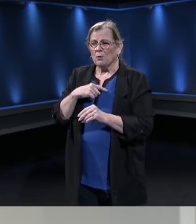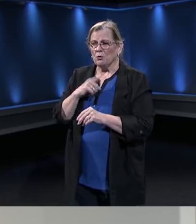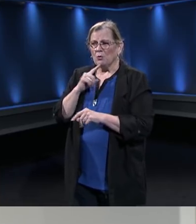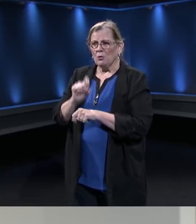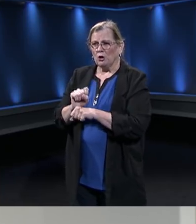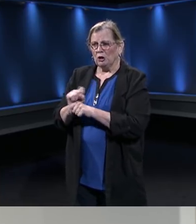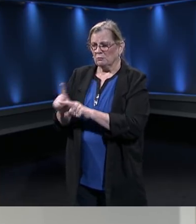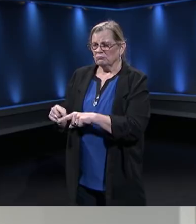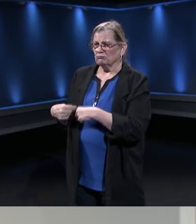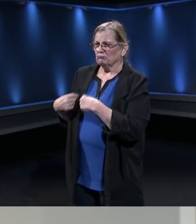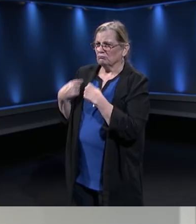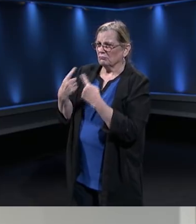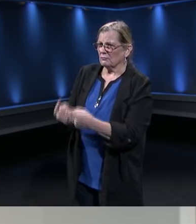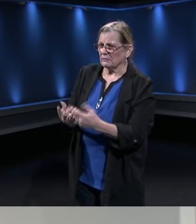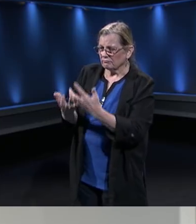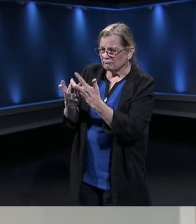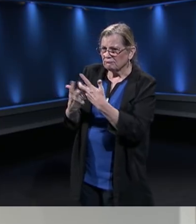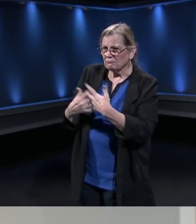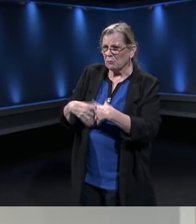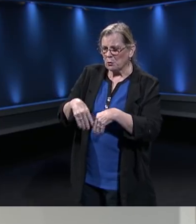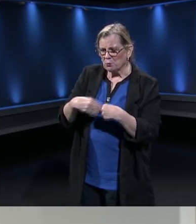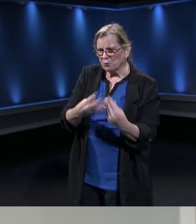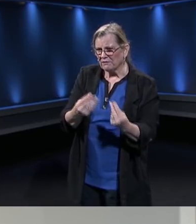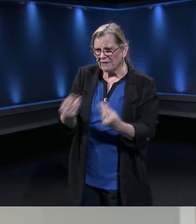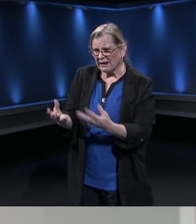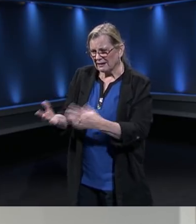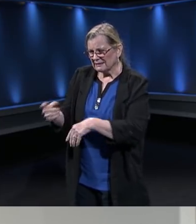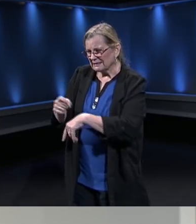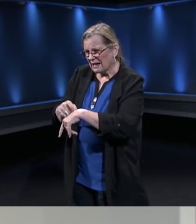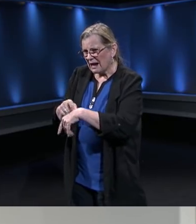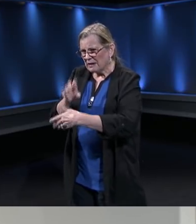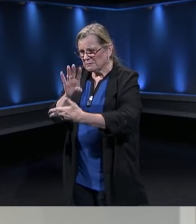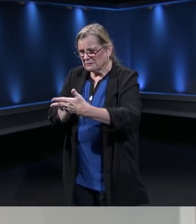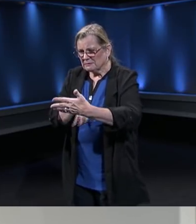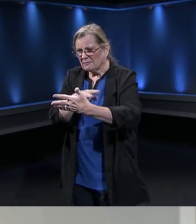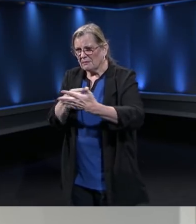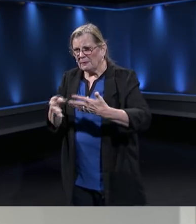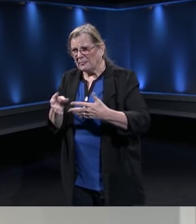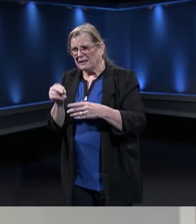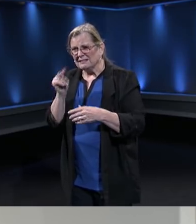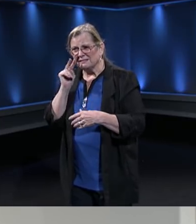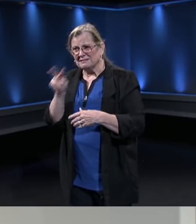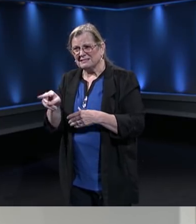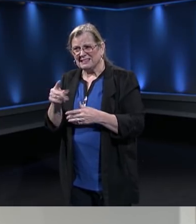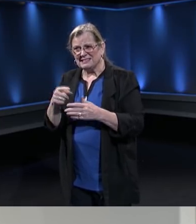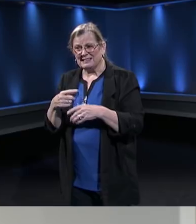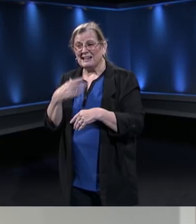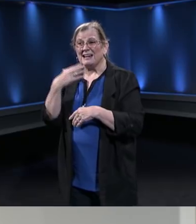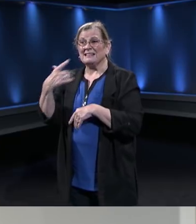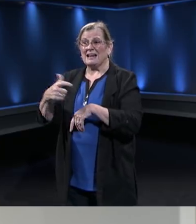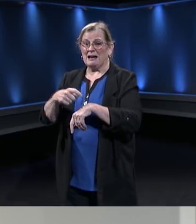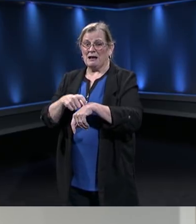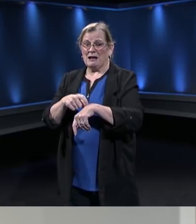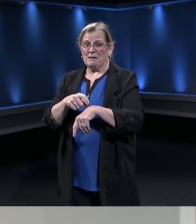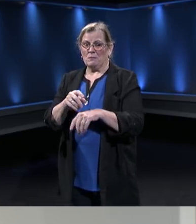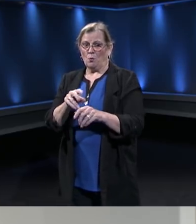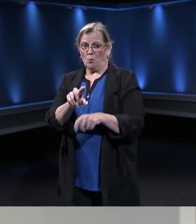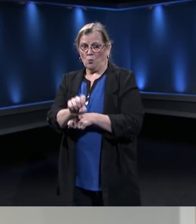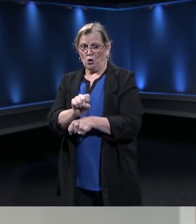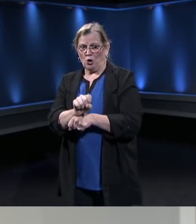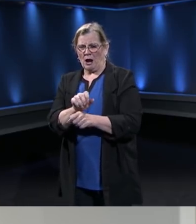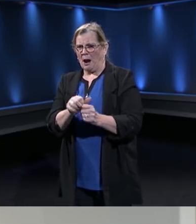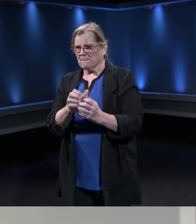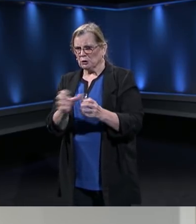additional information, including timelines, to the board at an upcoming work session. So stay tuned. We know